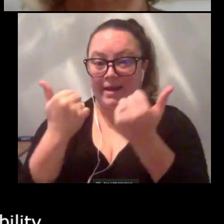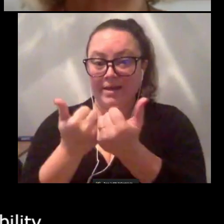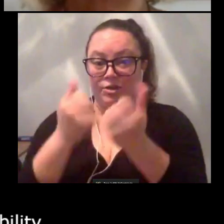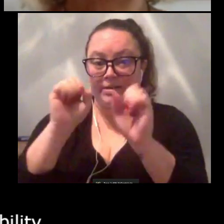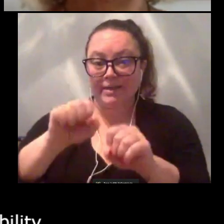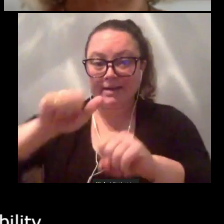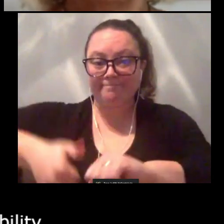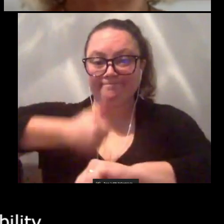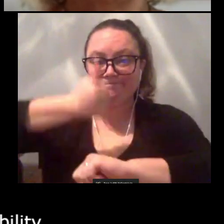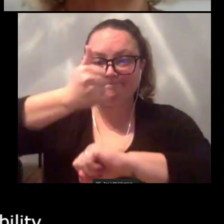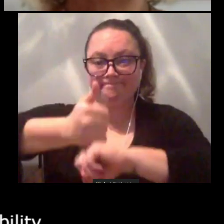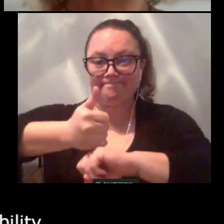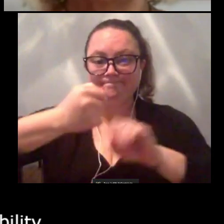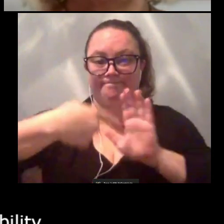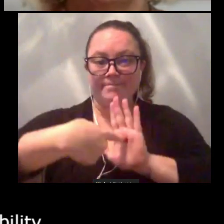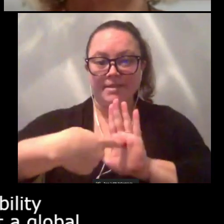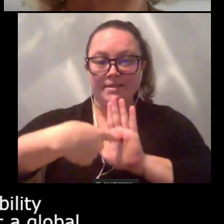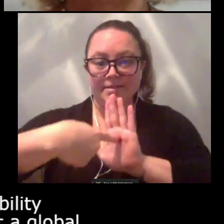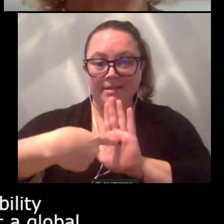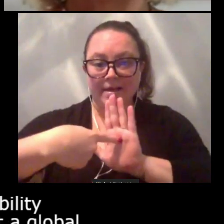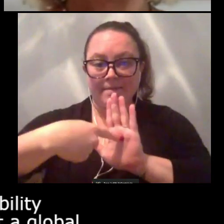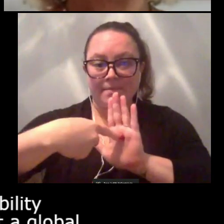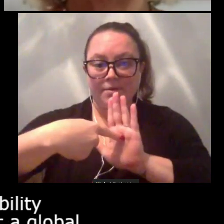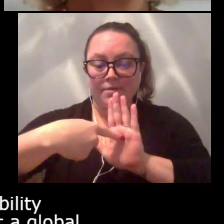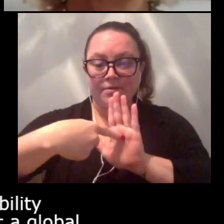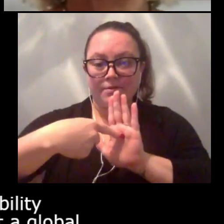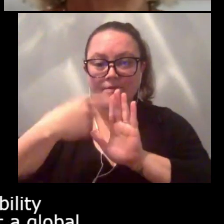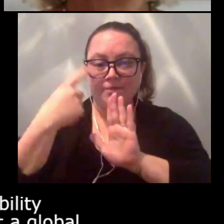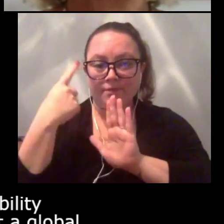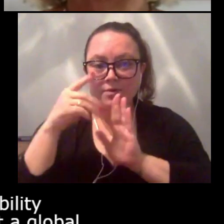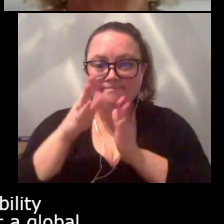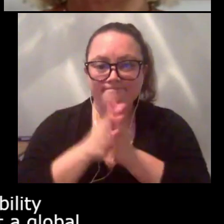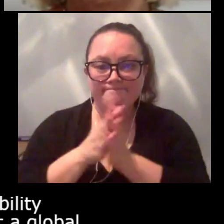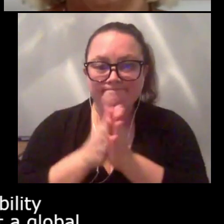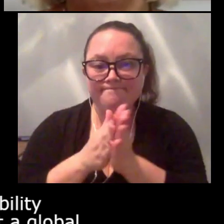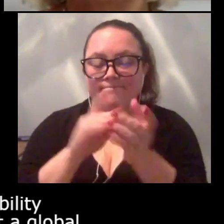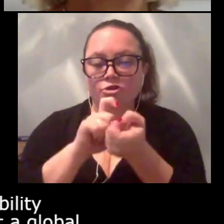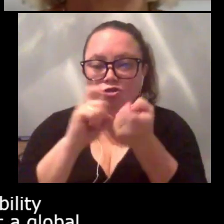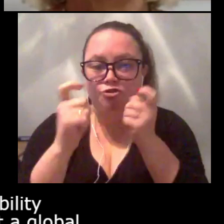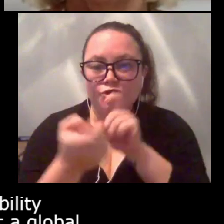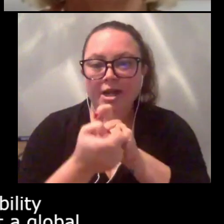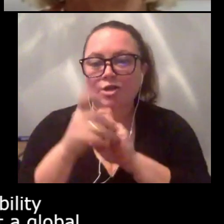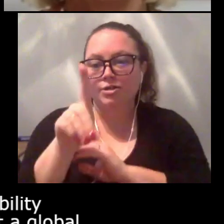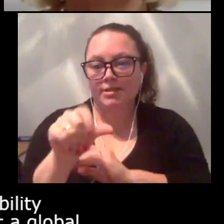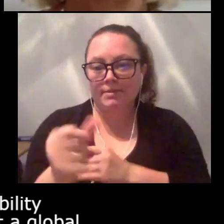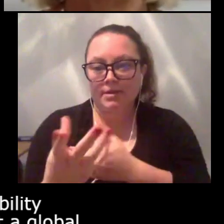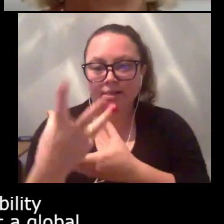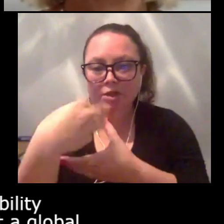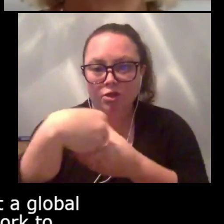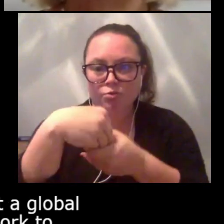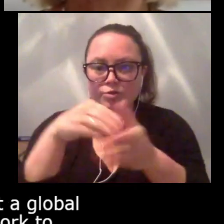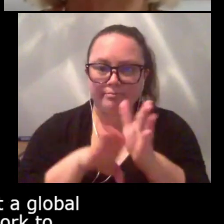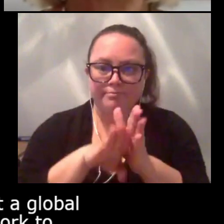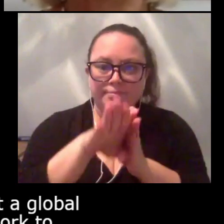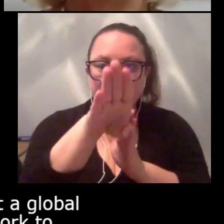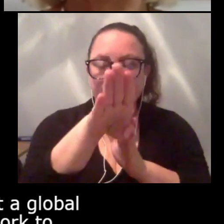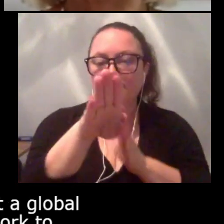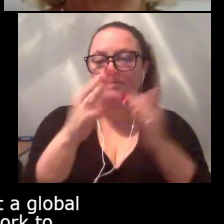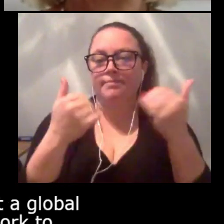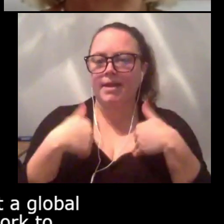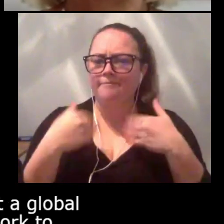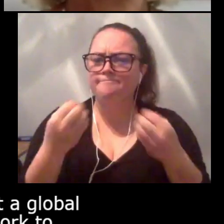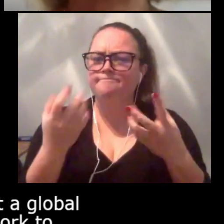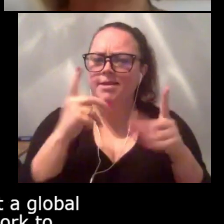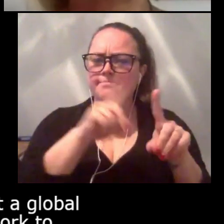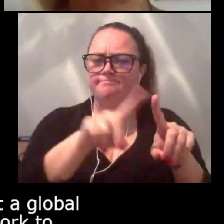and accountability framework to accelerate change on disability inclusion. And they have a number of particular